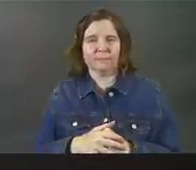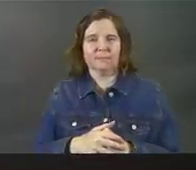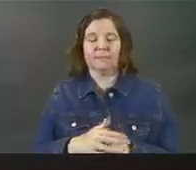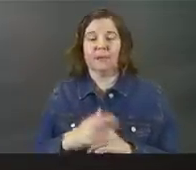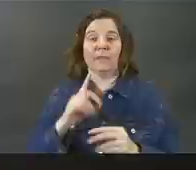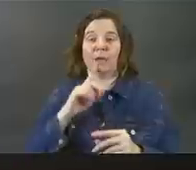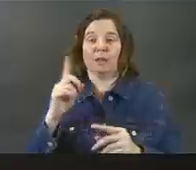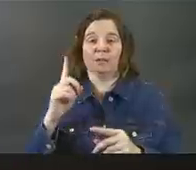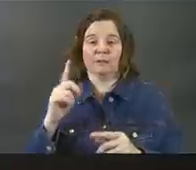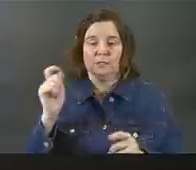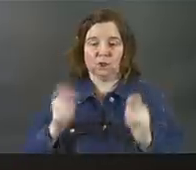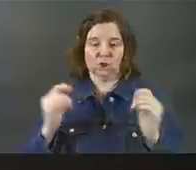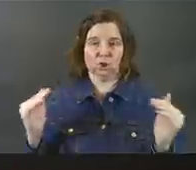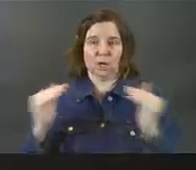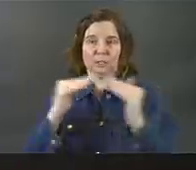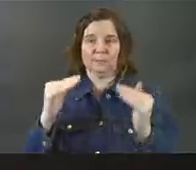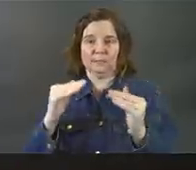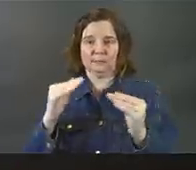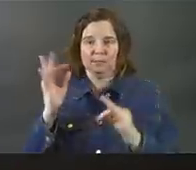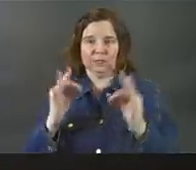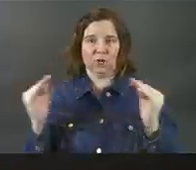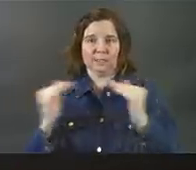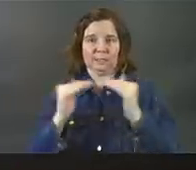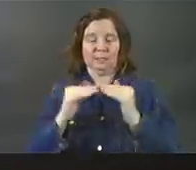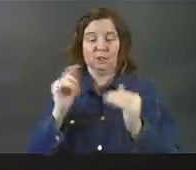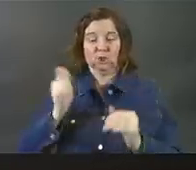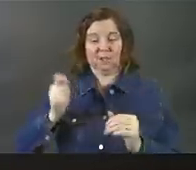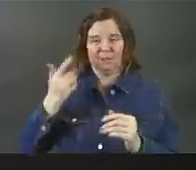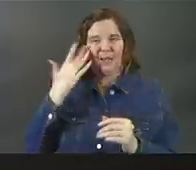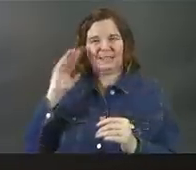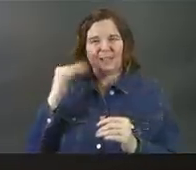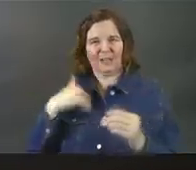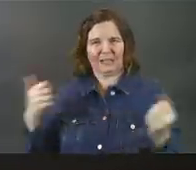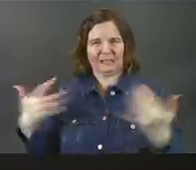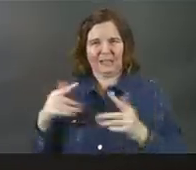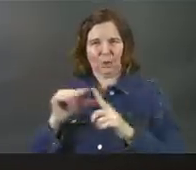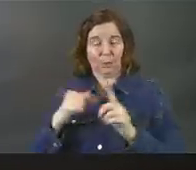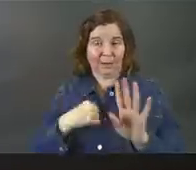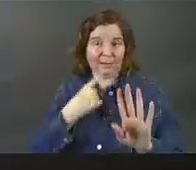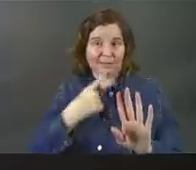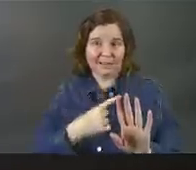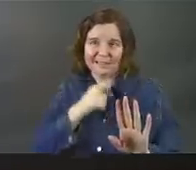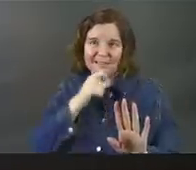And then ultimate judgment and ultimate justice. Judgment might sound like a scary word. Can I just